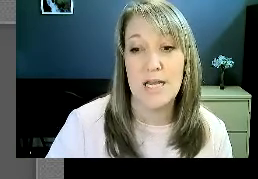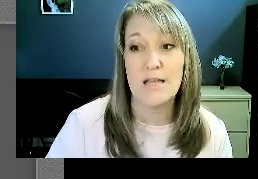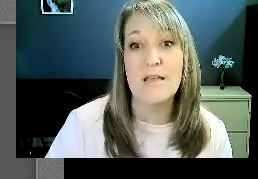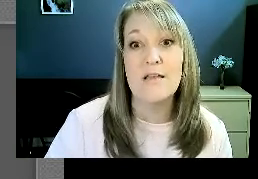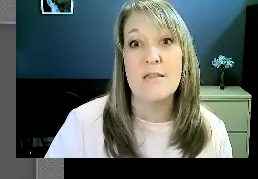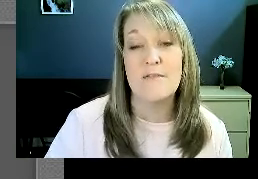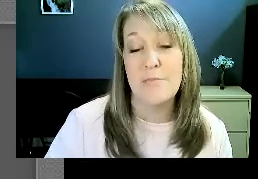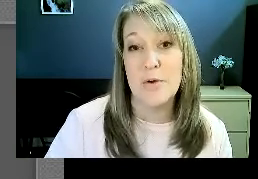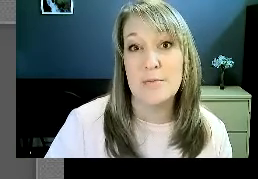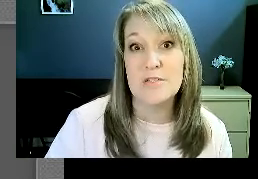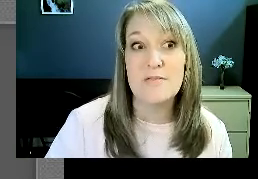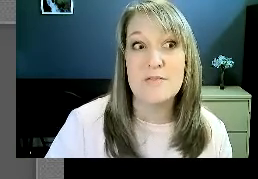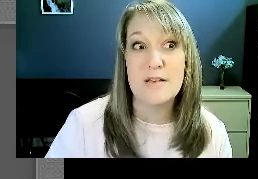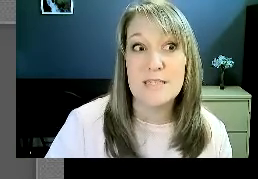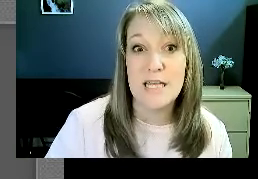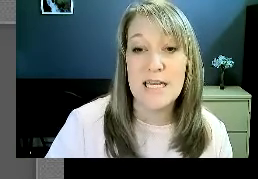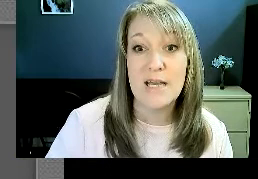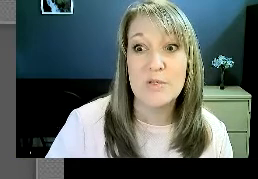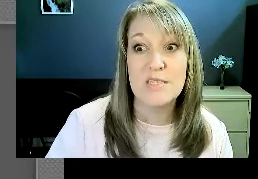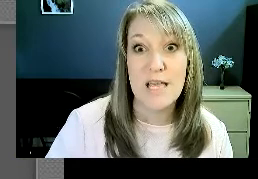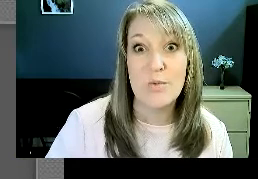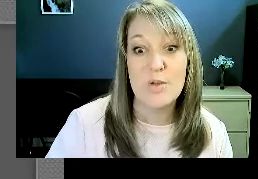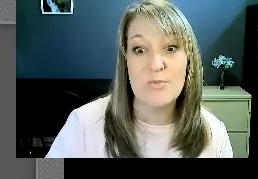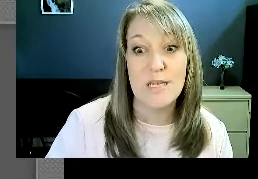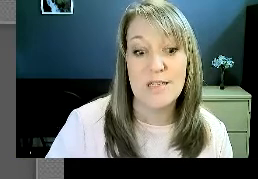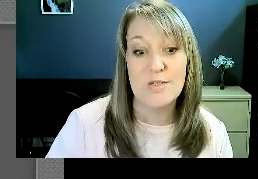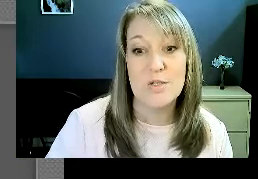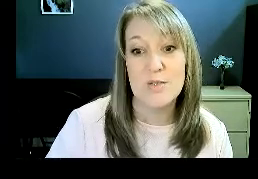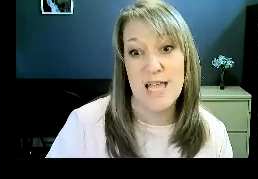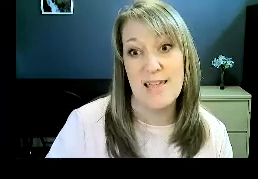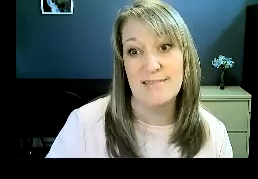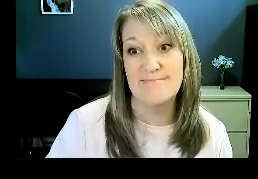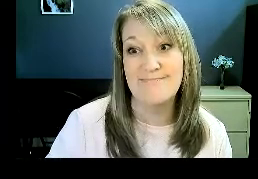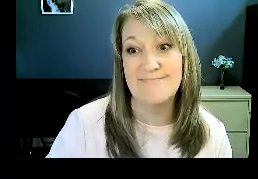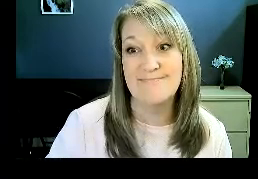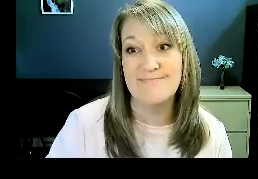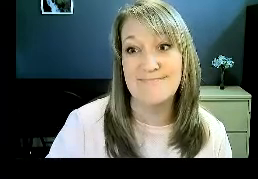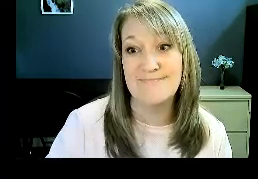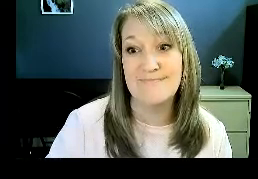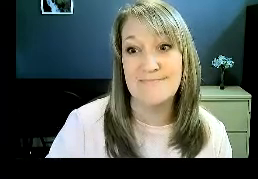right meaning. The 5 parameters of a sign help you say what you mean to say.